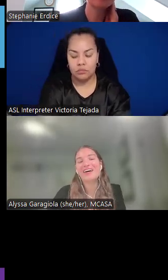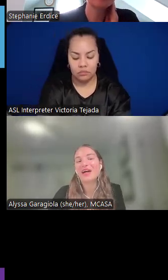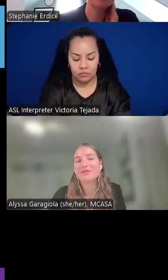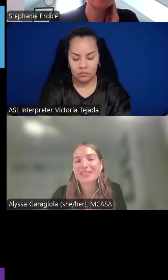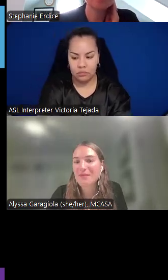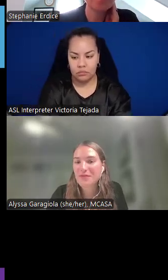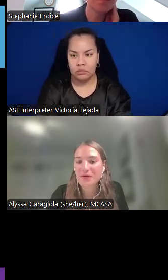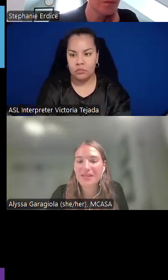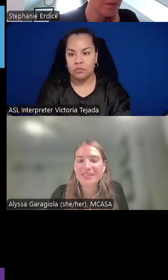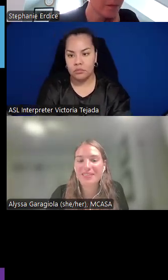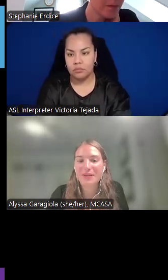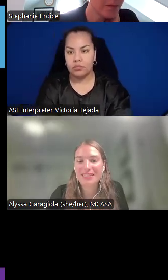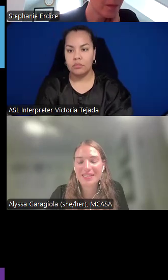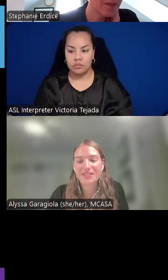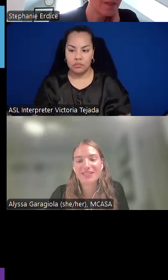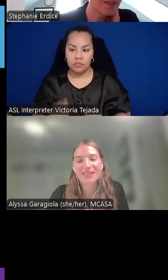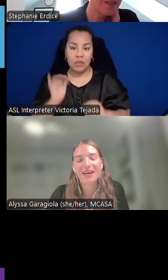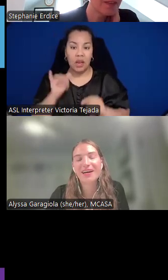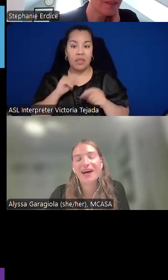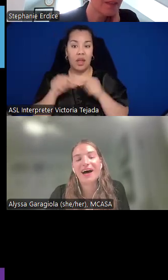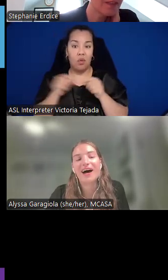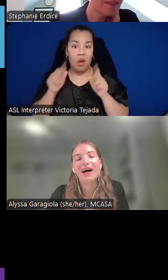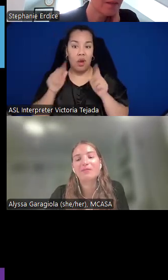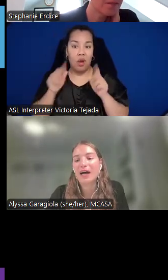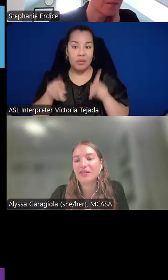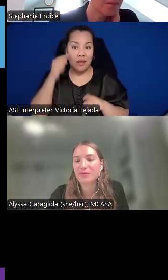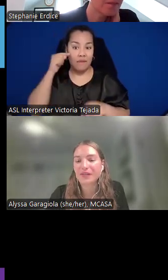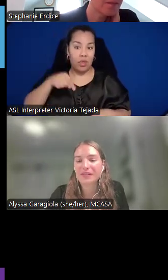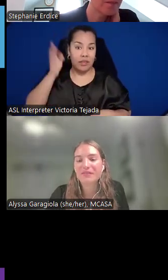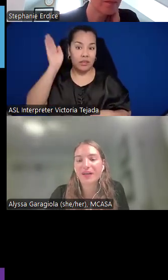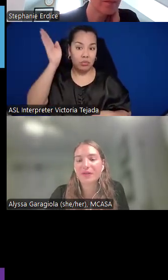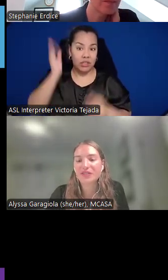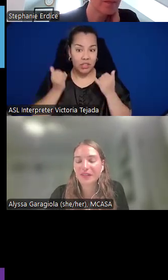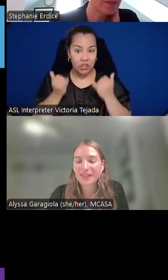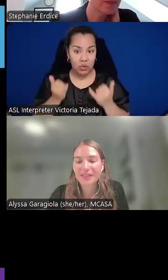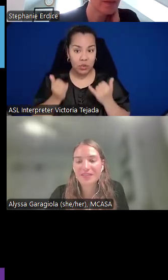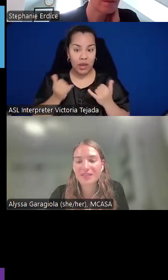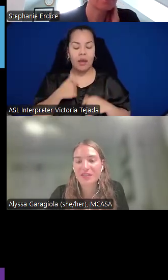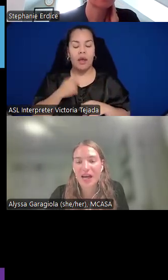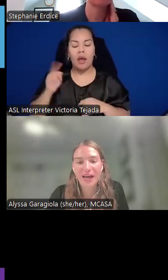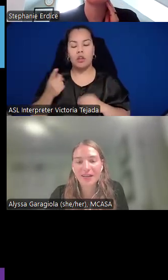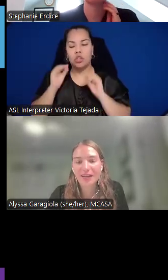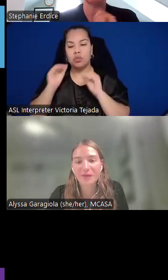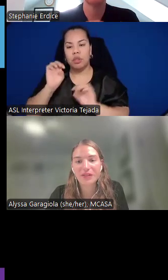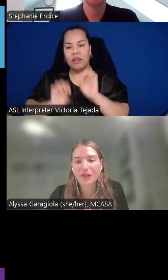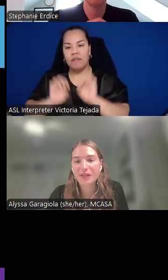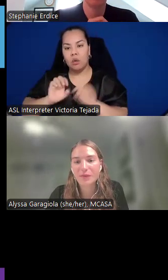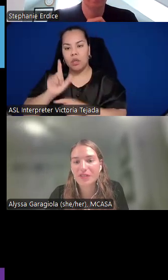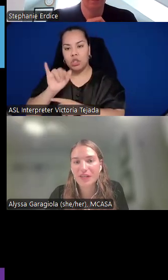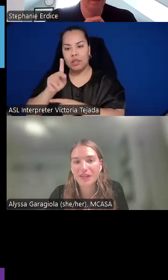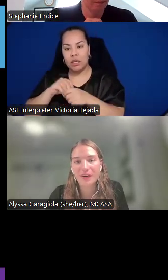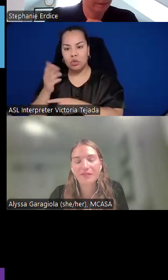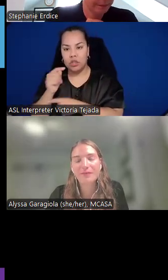And that wraps us up for this presentation today. I just put the evaluation link into the chat. Again, we